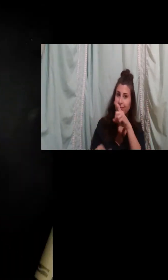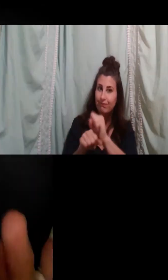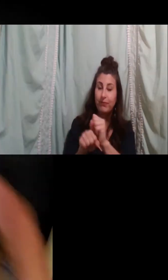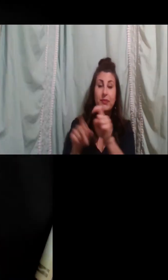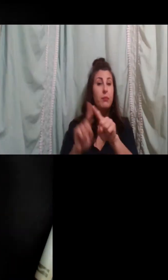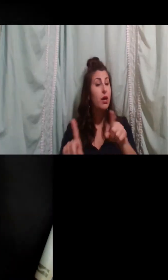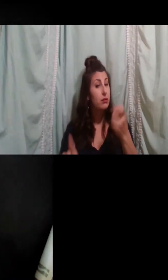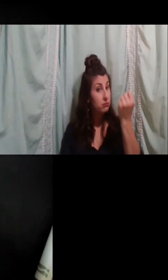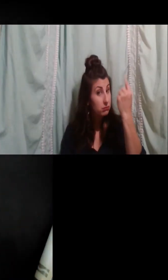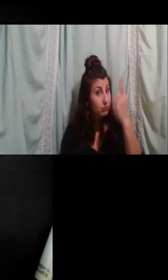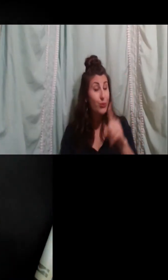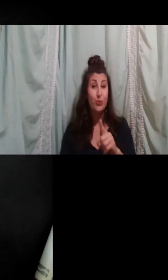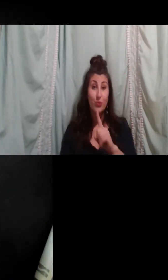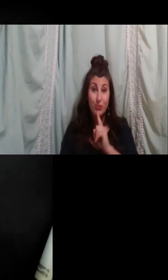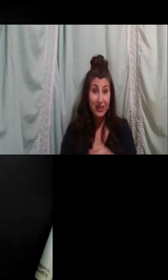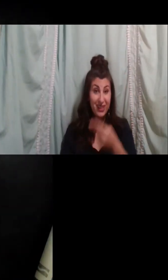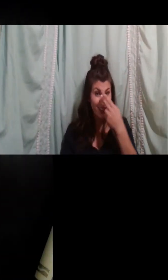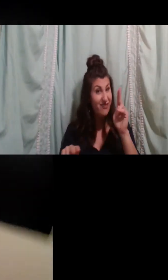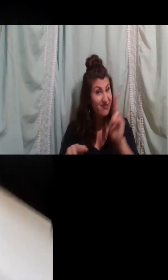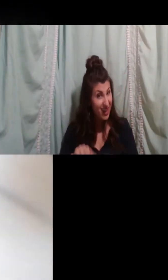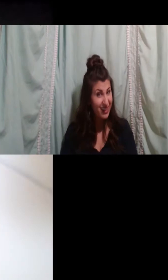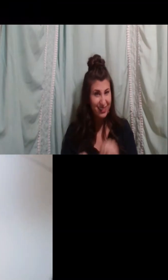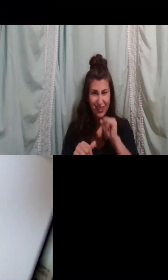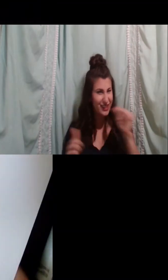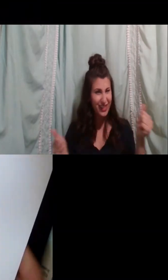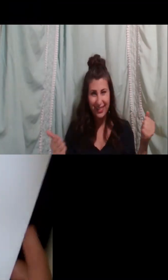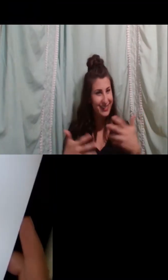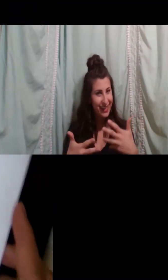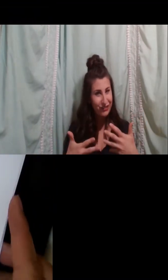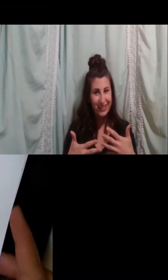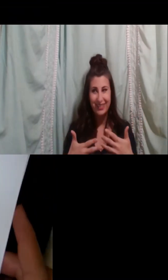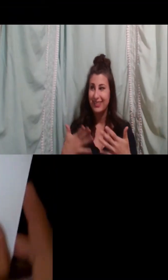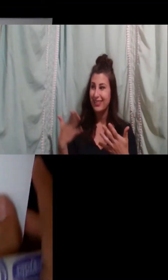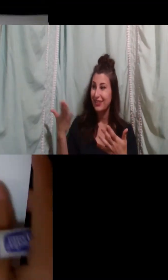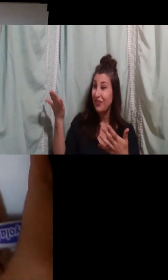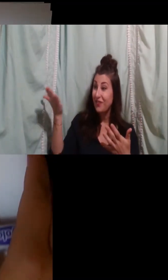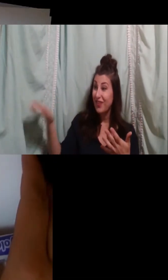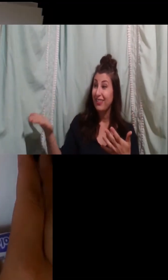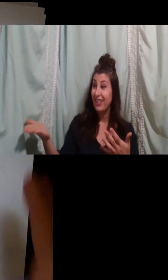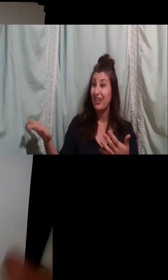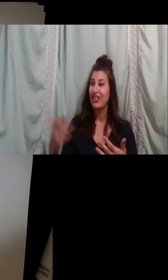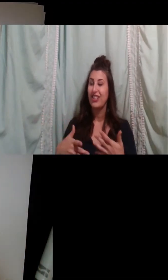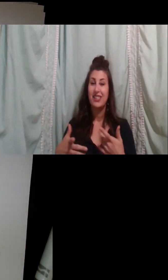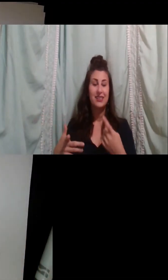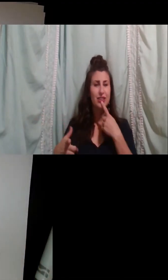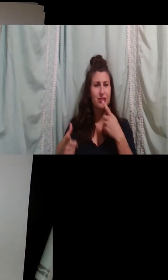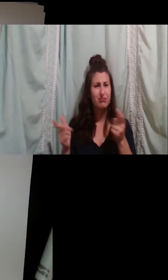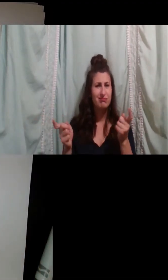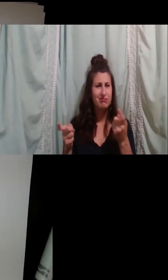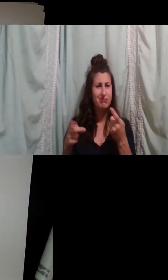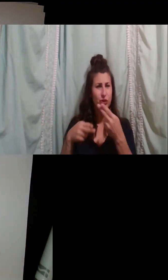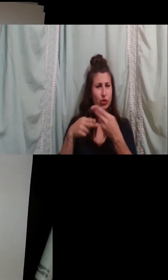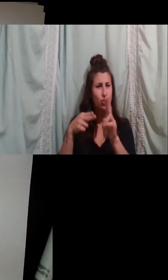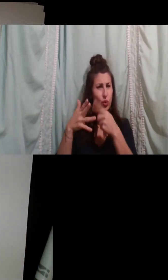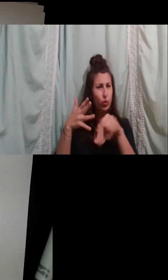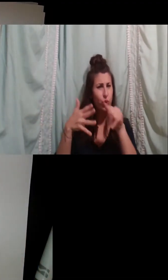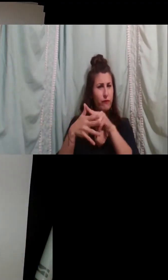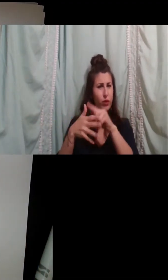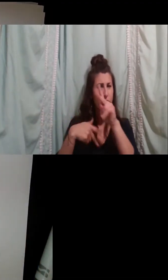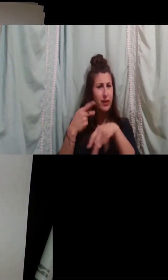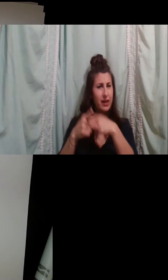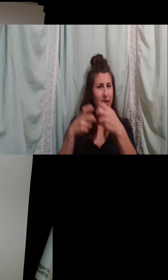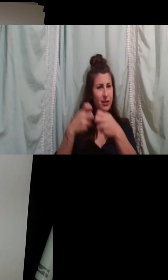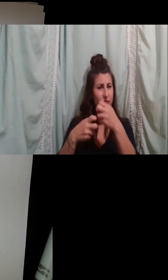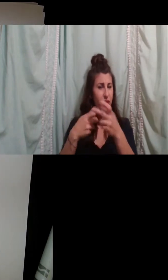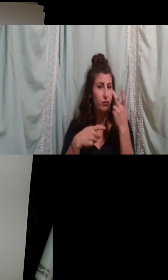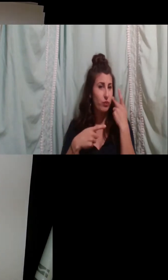They do, but they're not. All right, right here, this is just a little review of the types